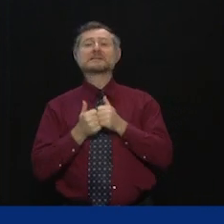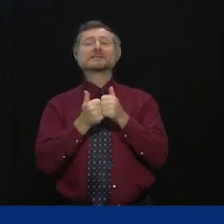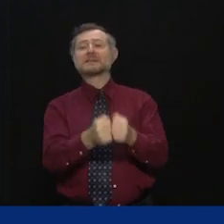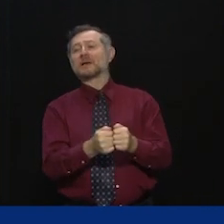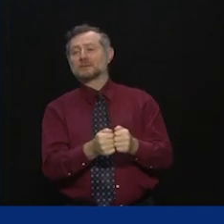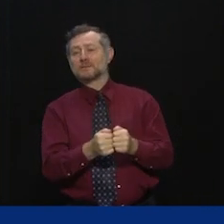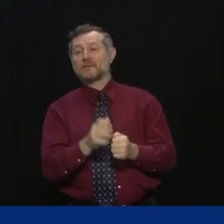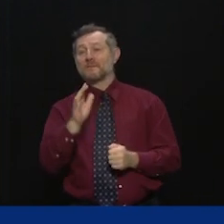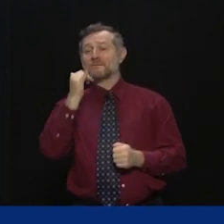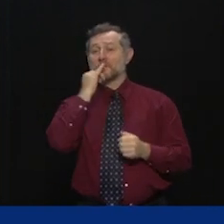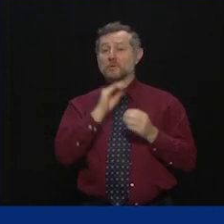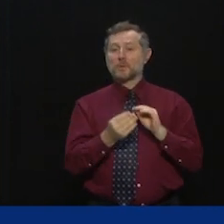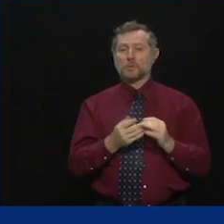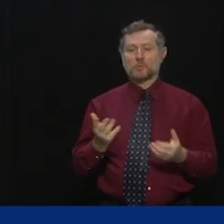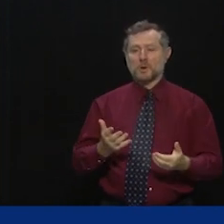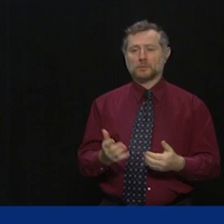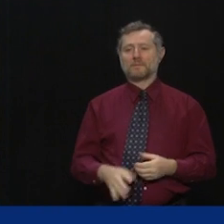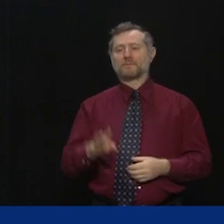this down, everybody,